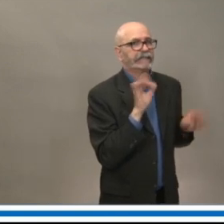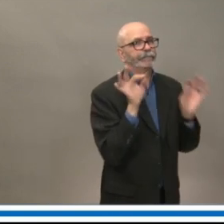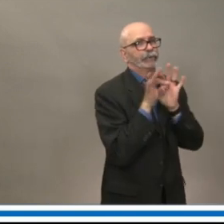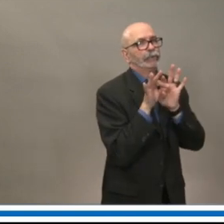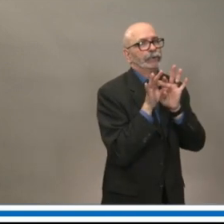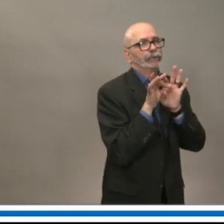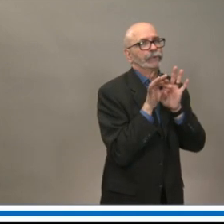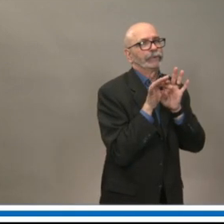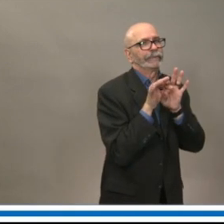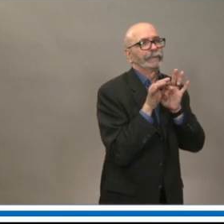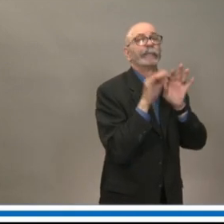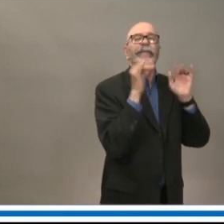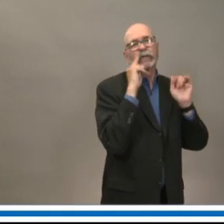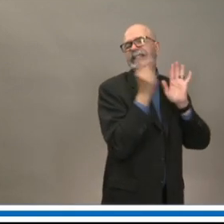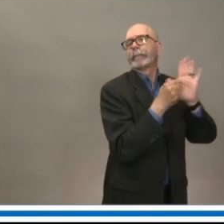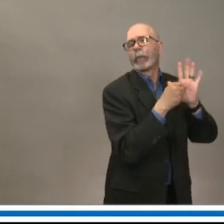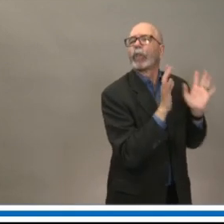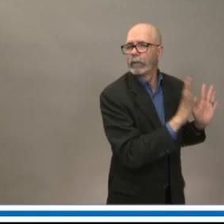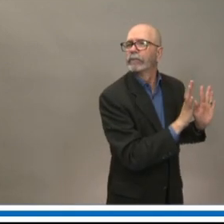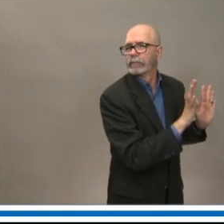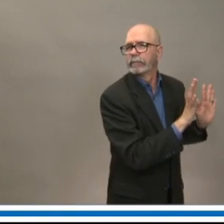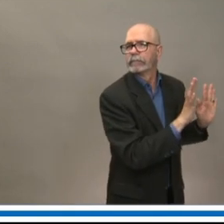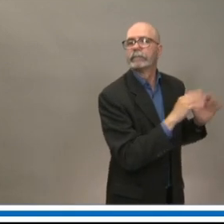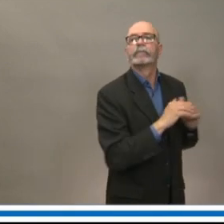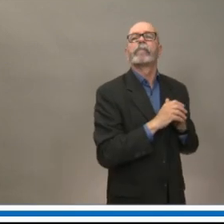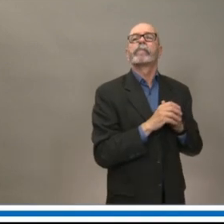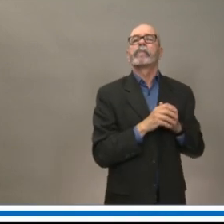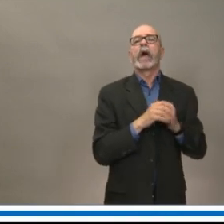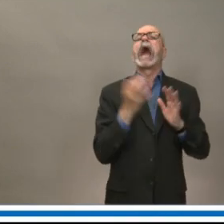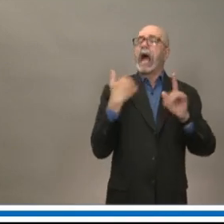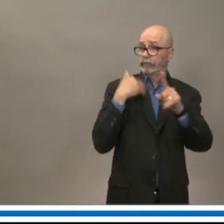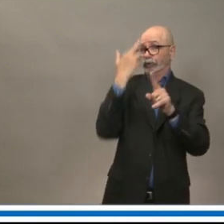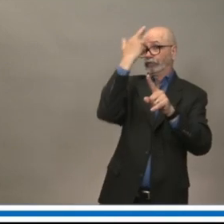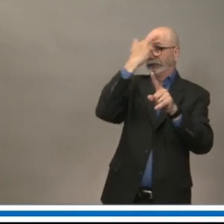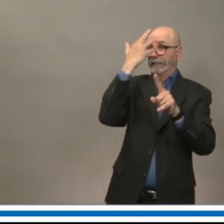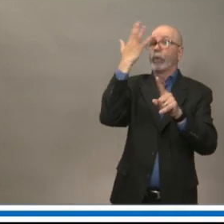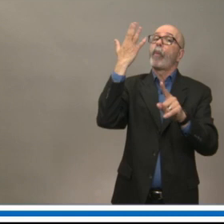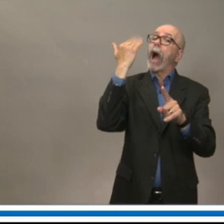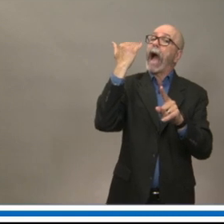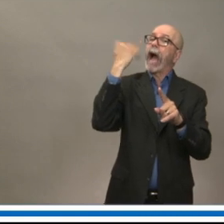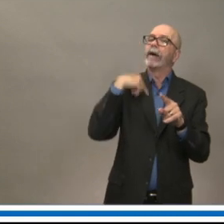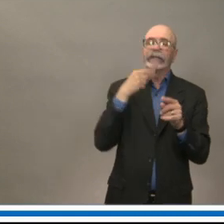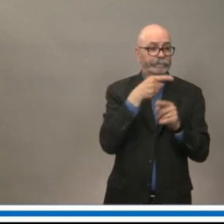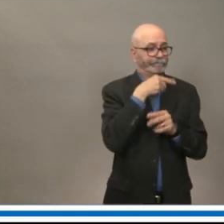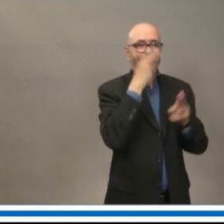an example. So there needs to be a rationale of why we're going to actually name a facility.